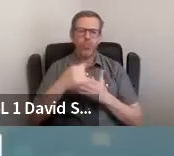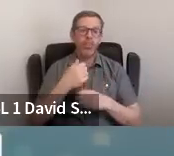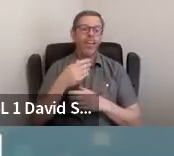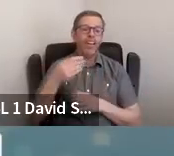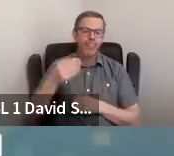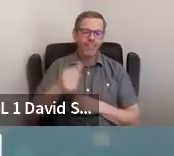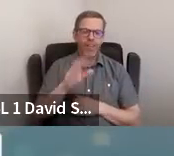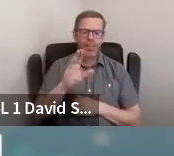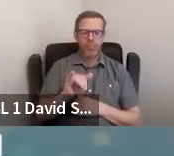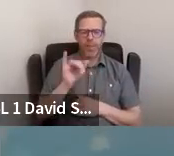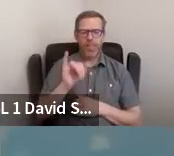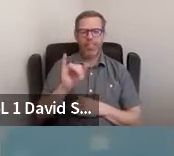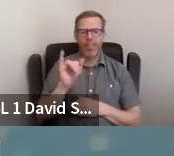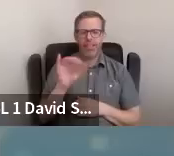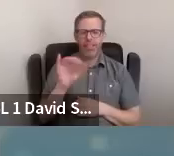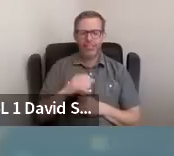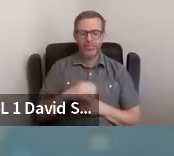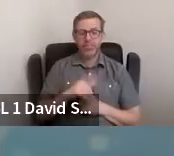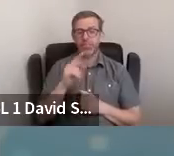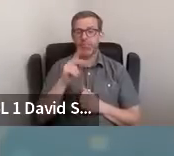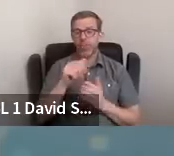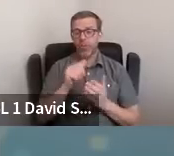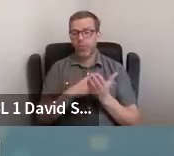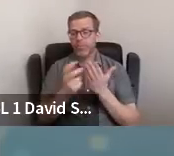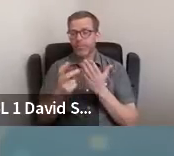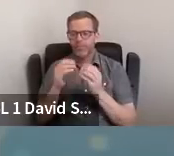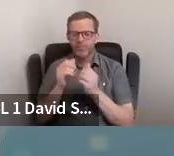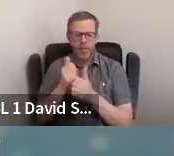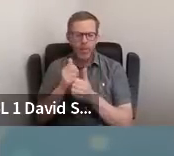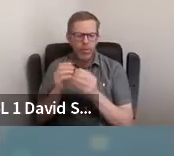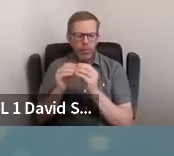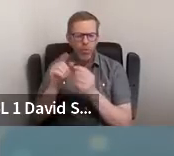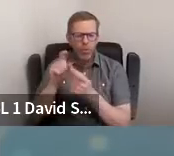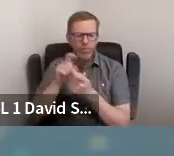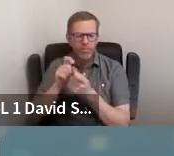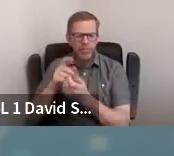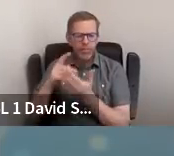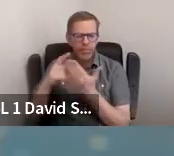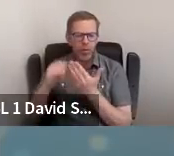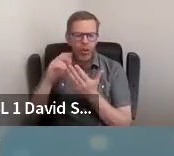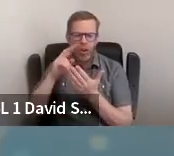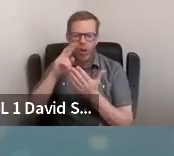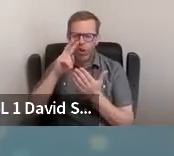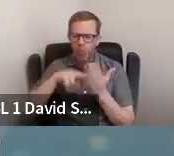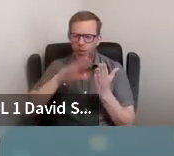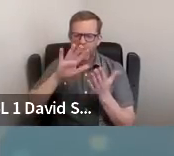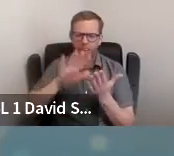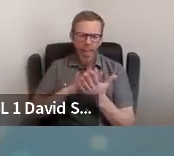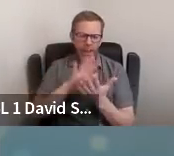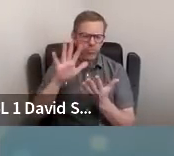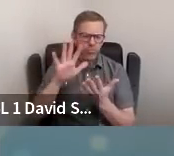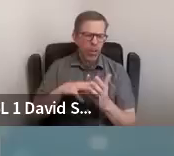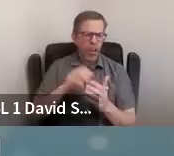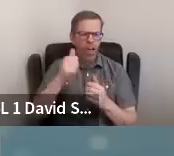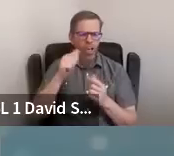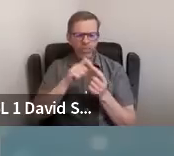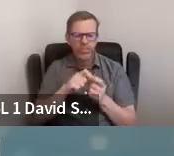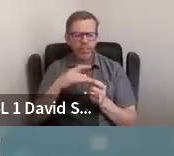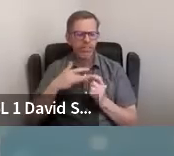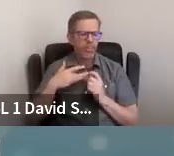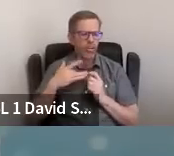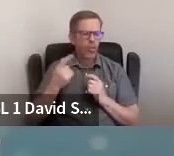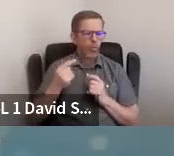IC. You can then drill into each specific project and read the abstract and other details to get a feel for what's